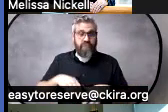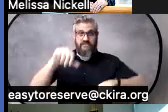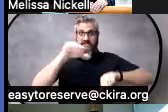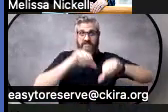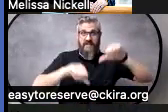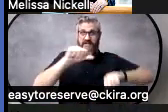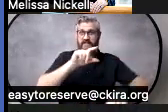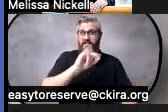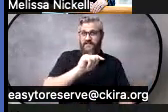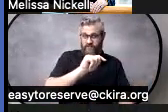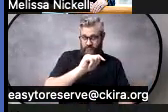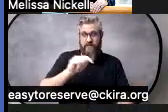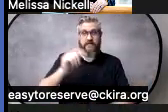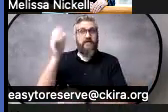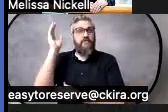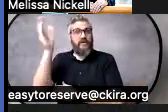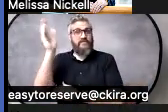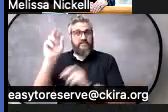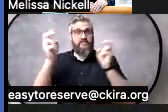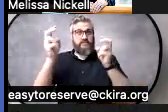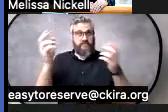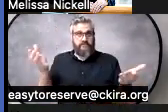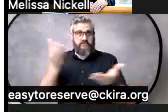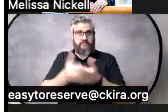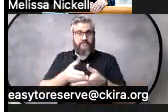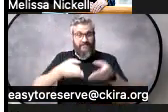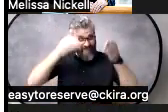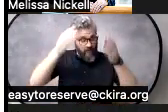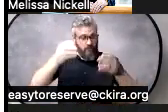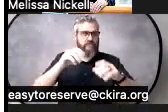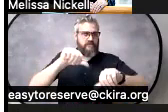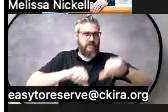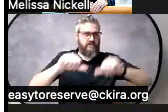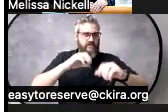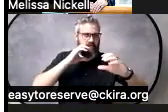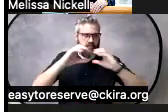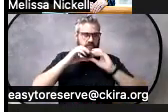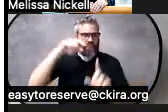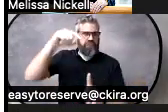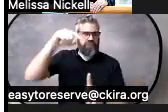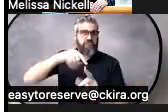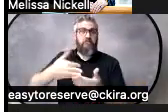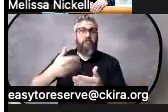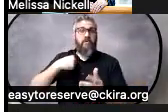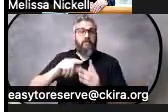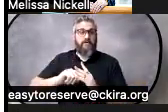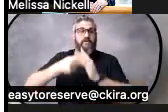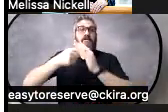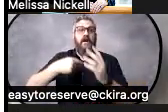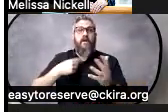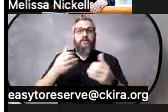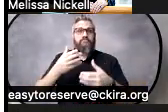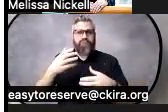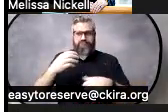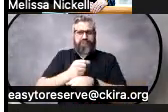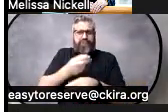scientific literature and presentation. So we're really focusing on scientific communication. But before I begin, I want to briefly